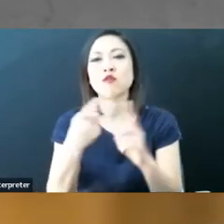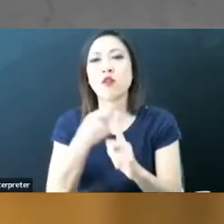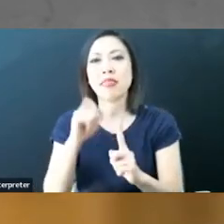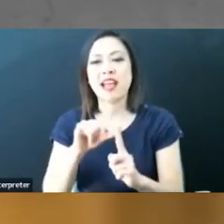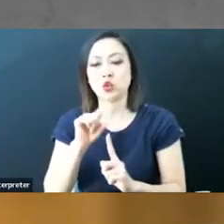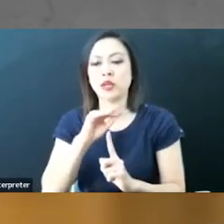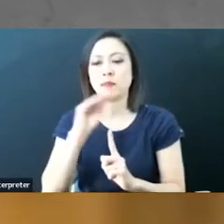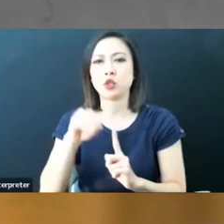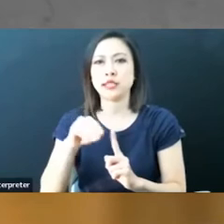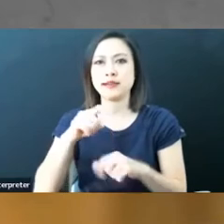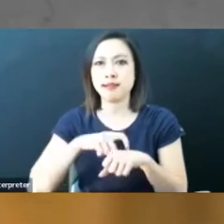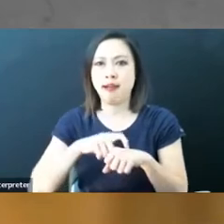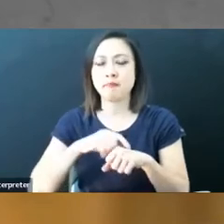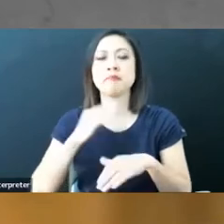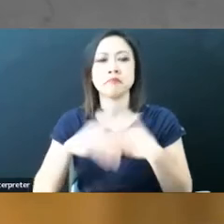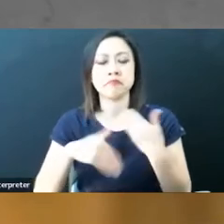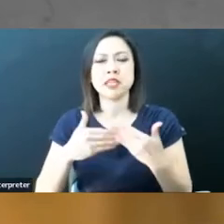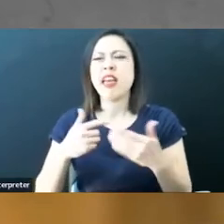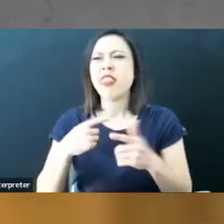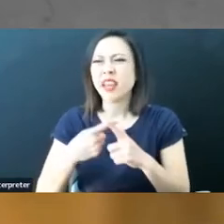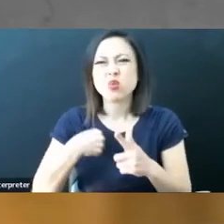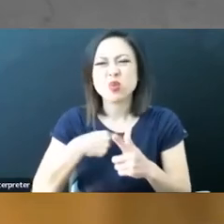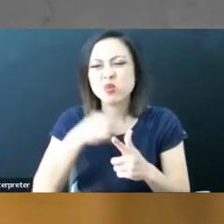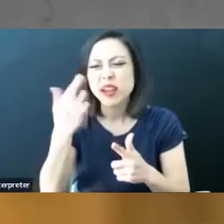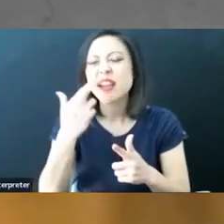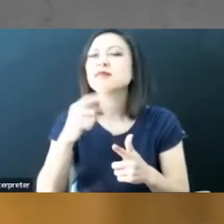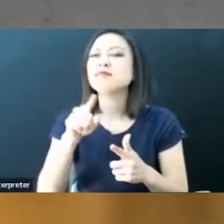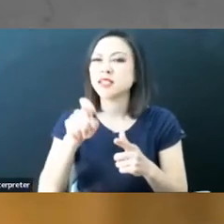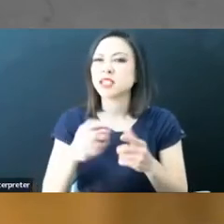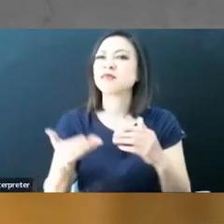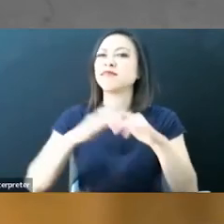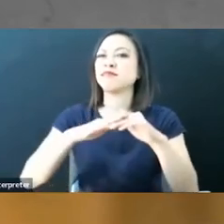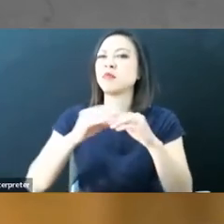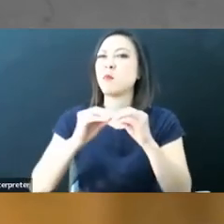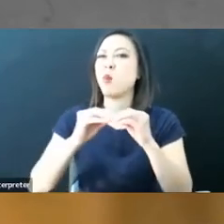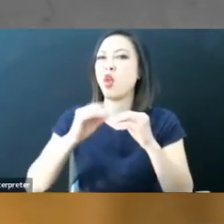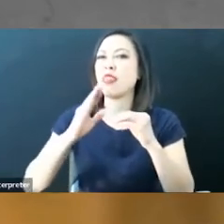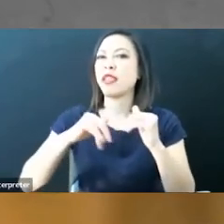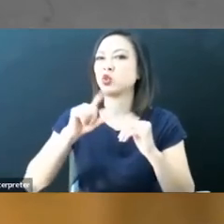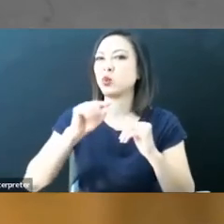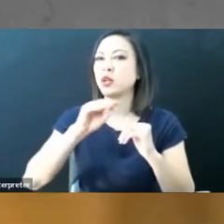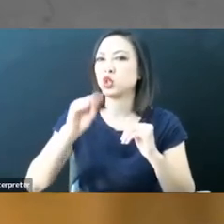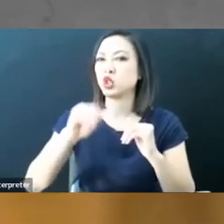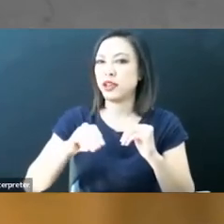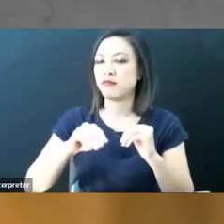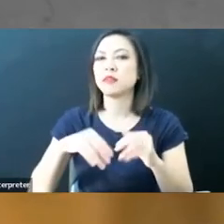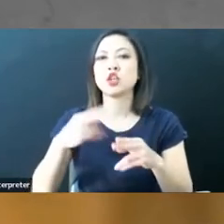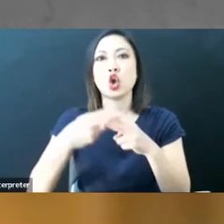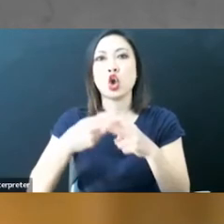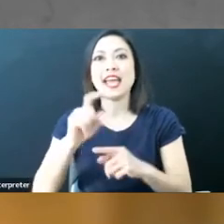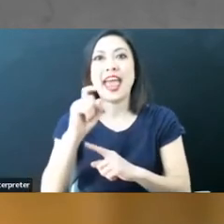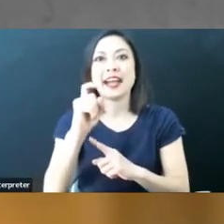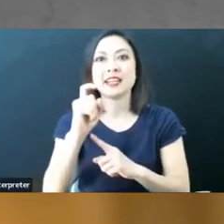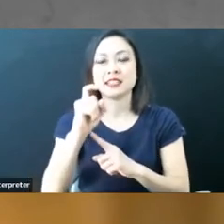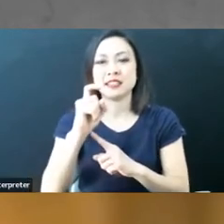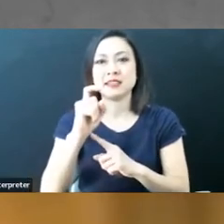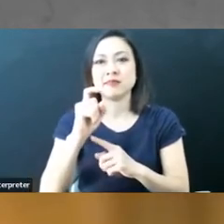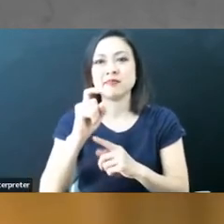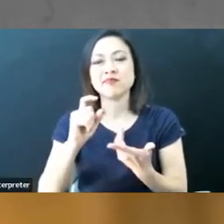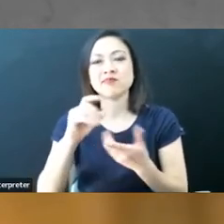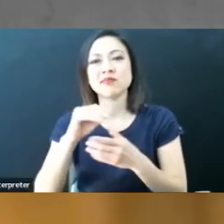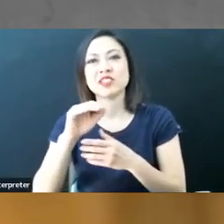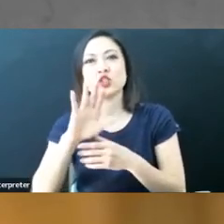than 20% time for something. So we created an entity called X. It is our moonshot factory. And the entire approach there